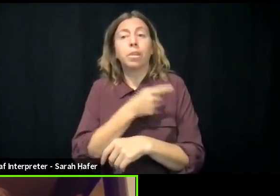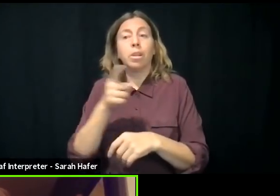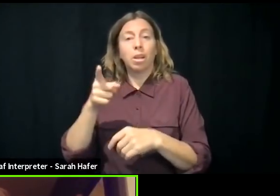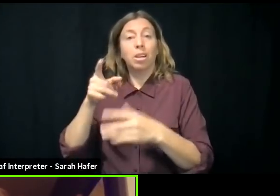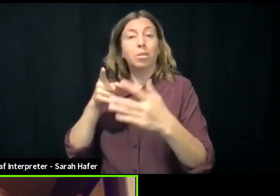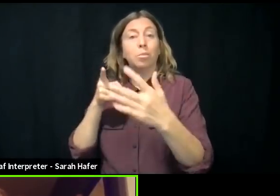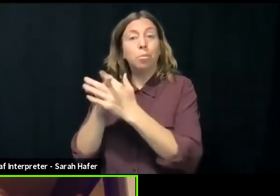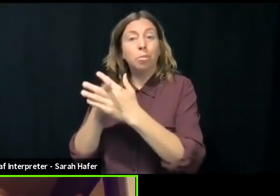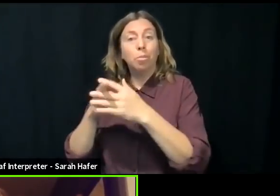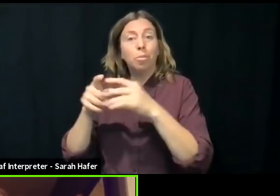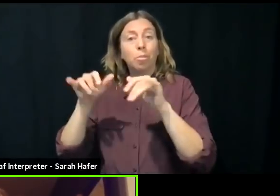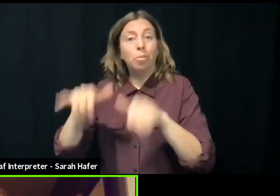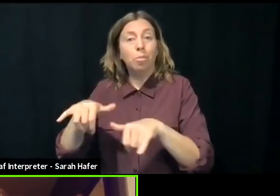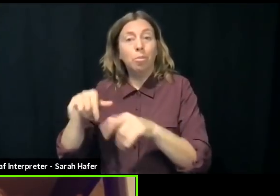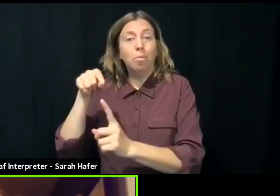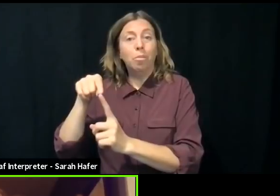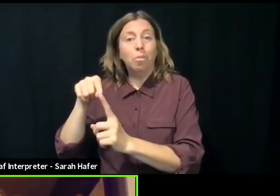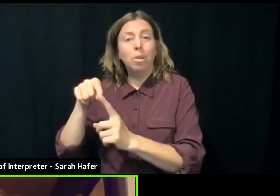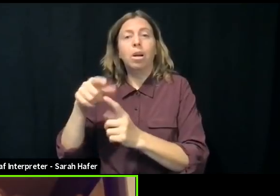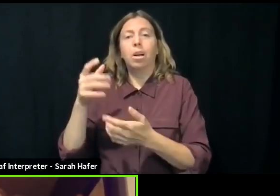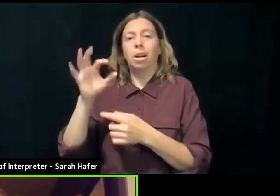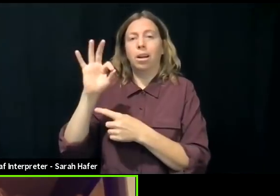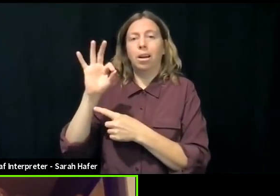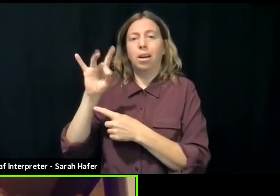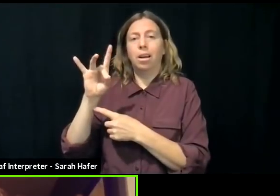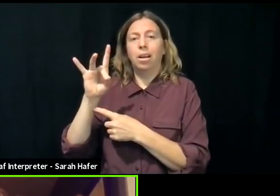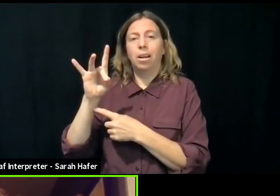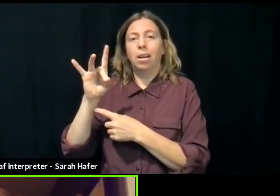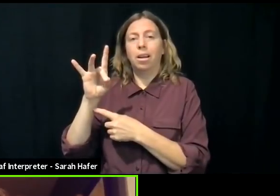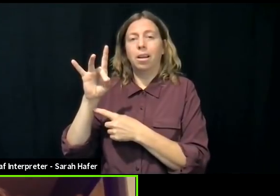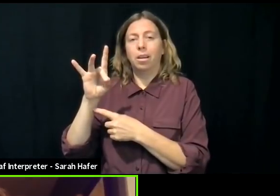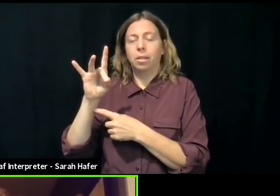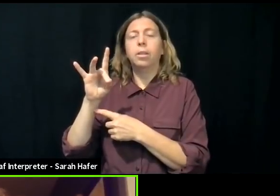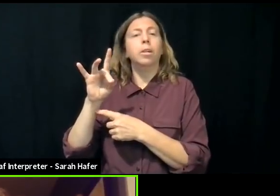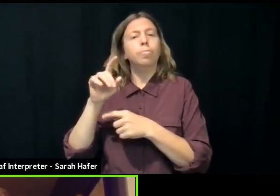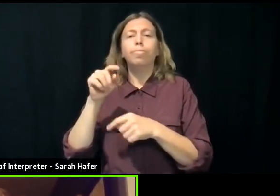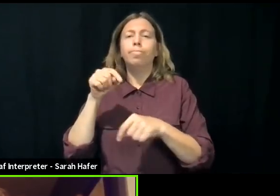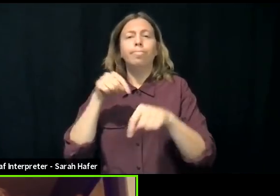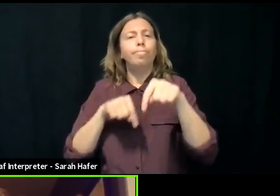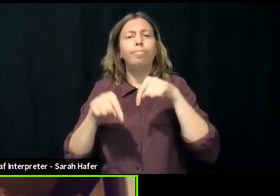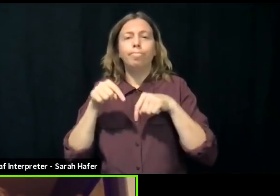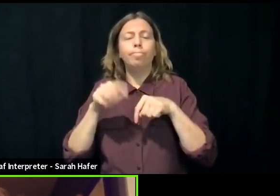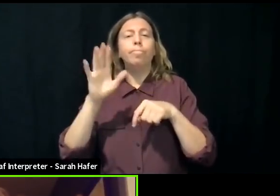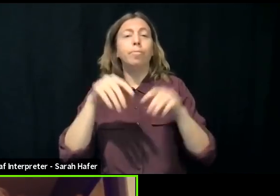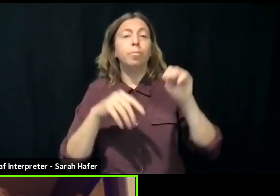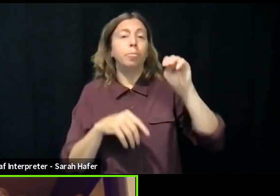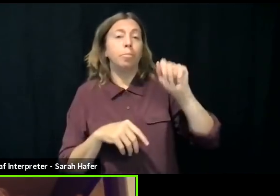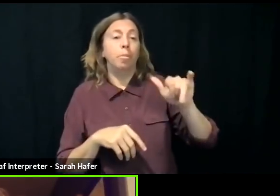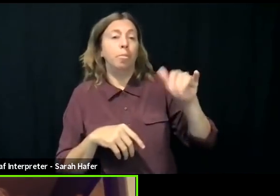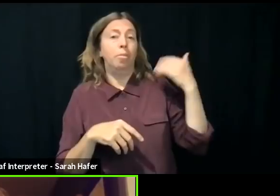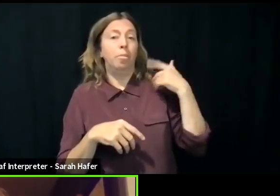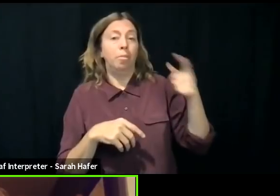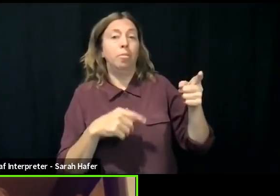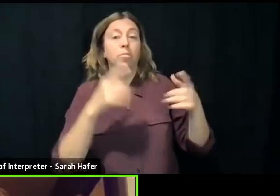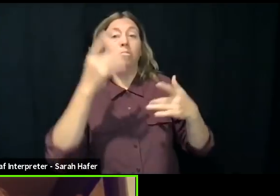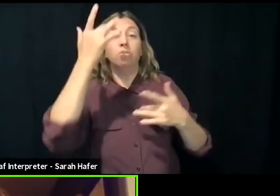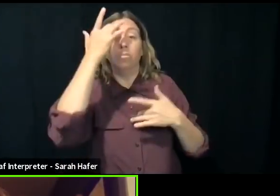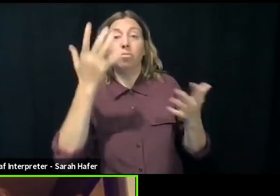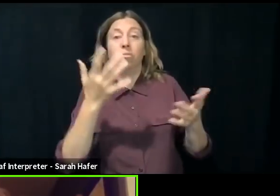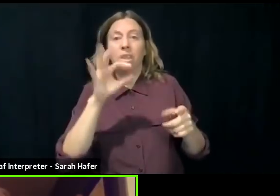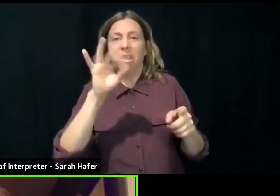the 16,097 COVID-19 cases recorded in May were amongst those who are unvaccinated or not fully